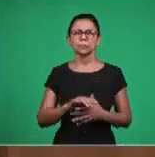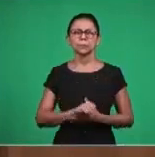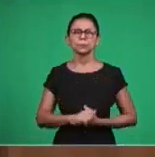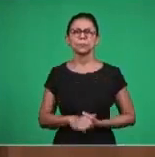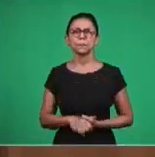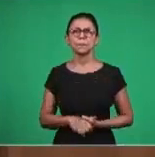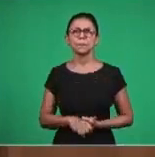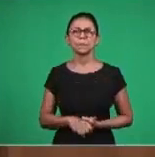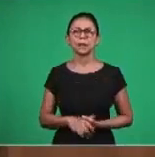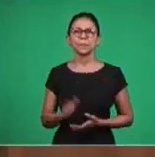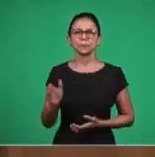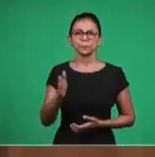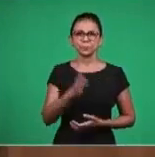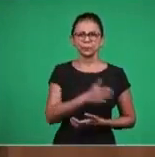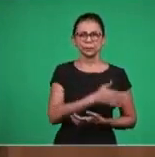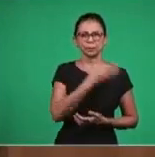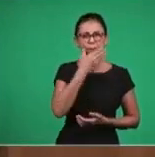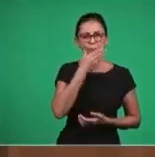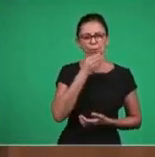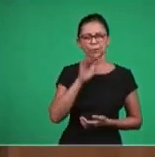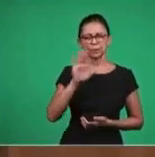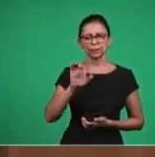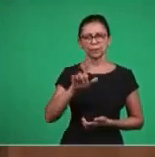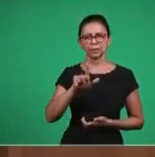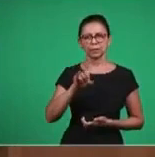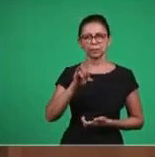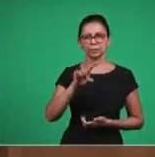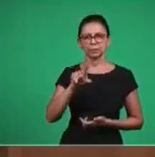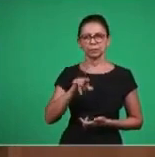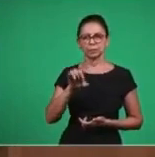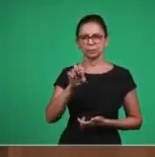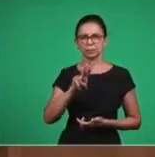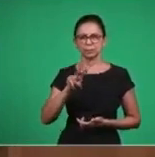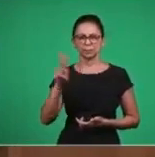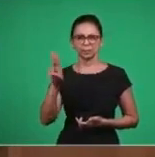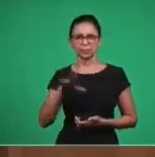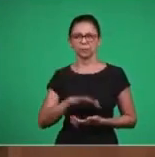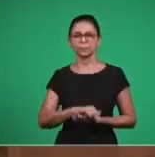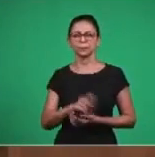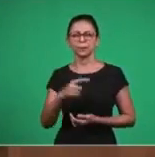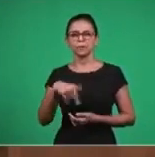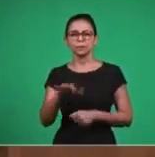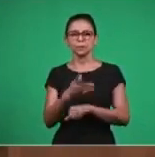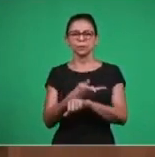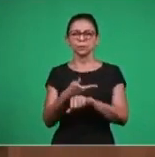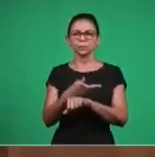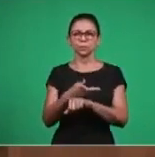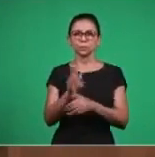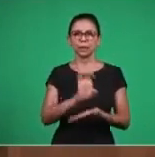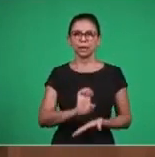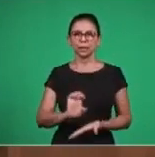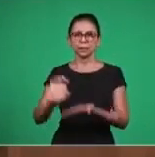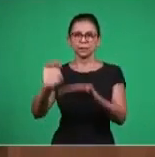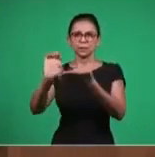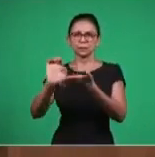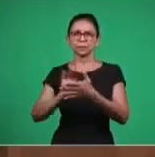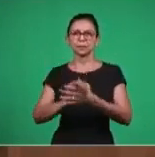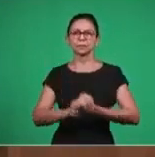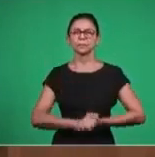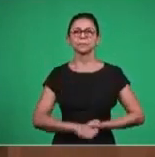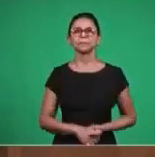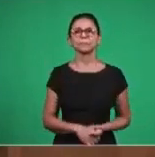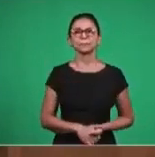studying. No. But when Elisha looked for Elijah and said that he wanted a